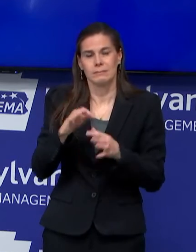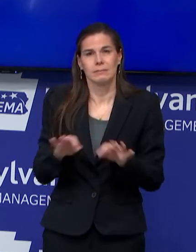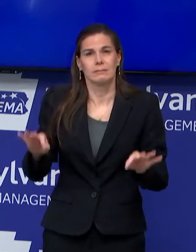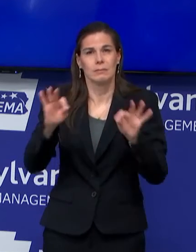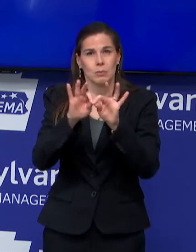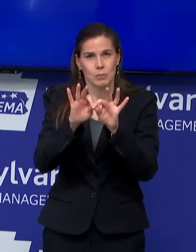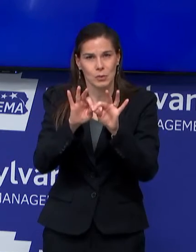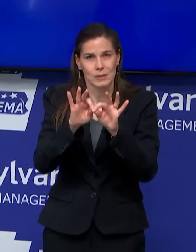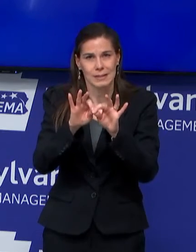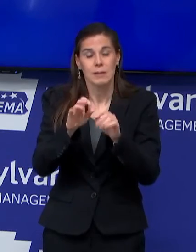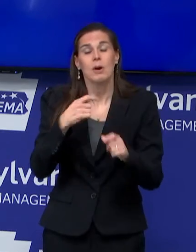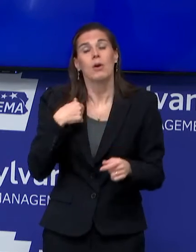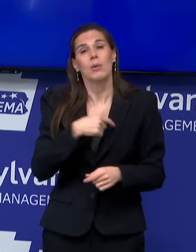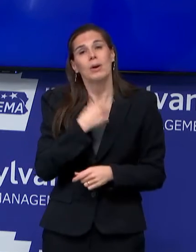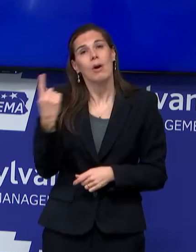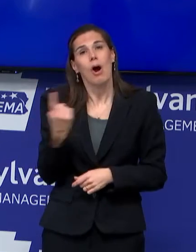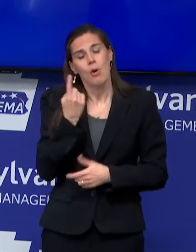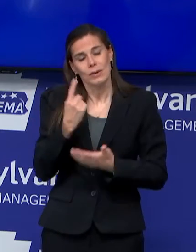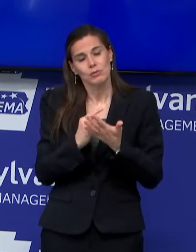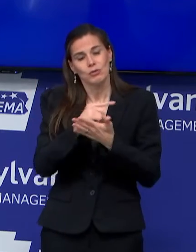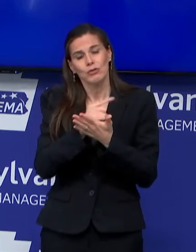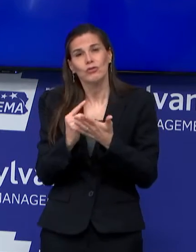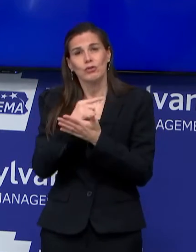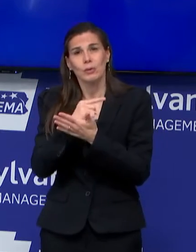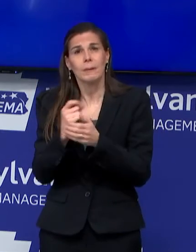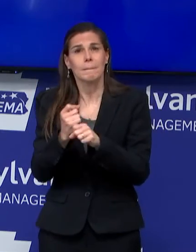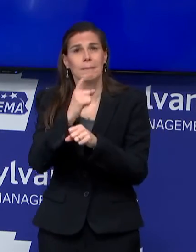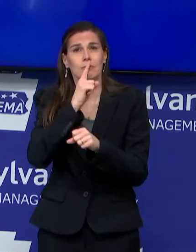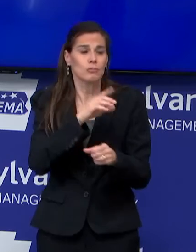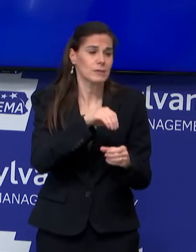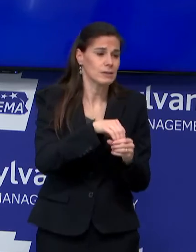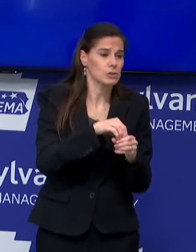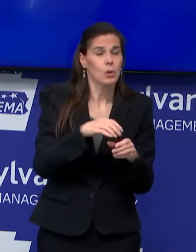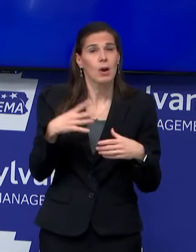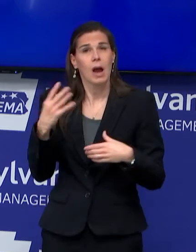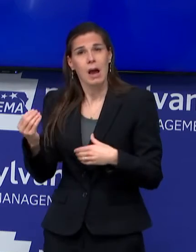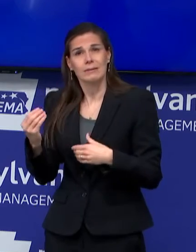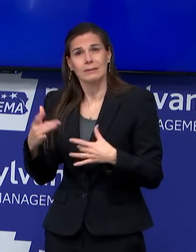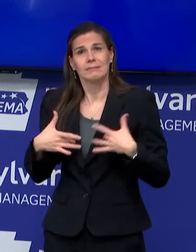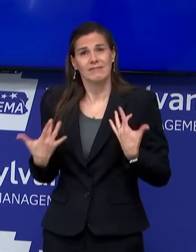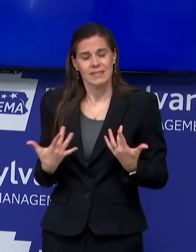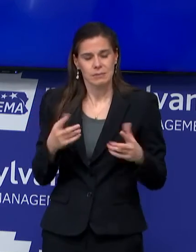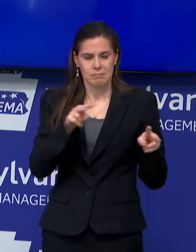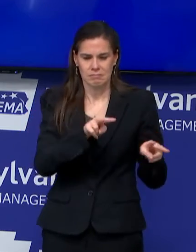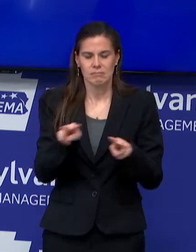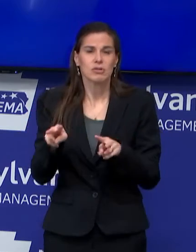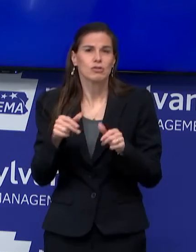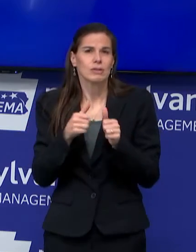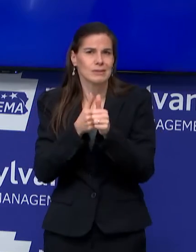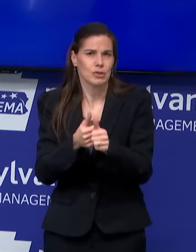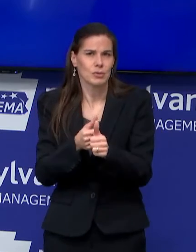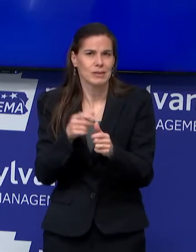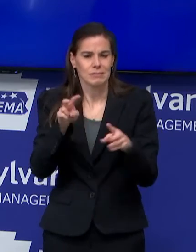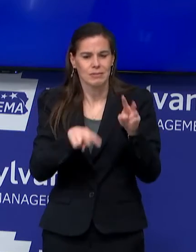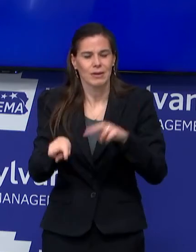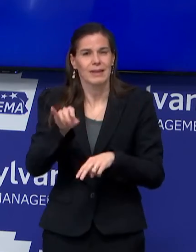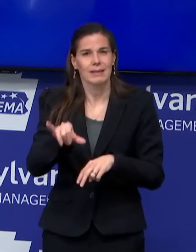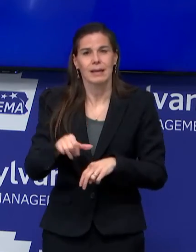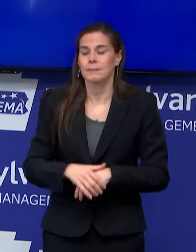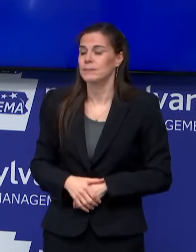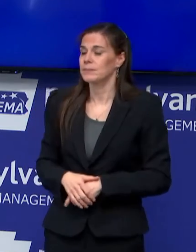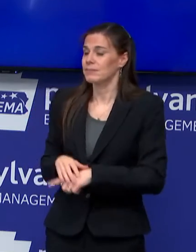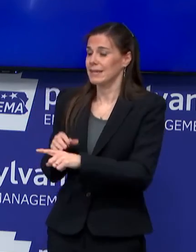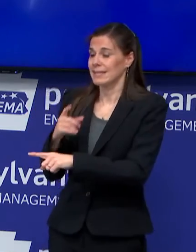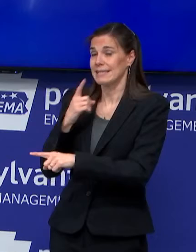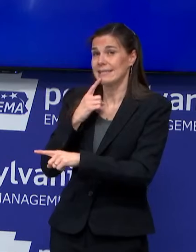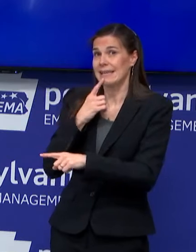we are continuously reviewing those to make sure that they're on track with what we have going on elsewhere. Okay, and just for clarification, that's the